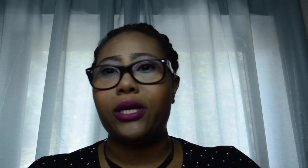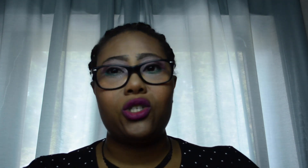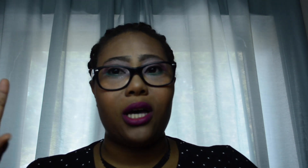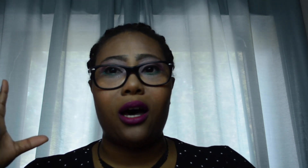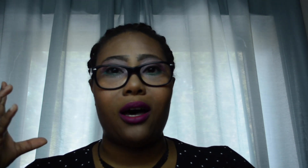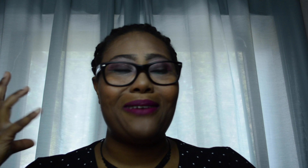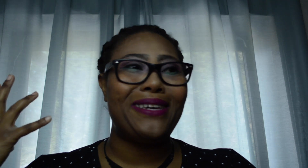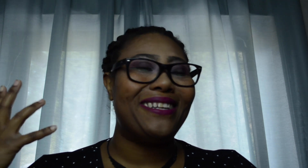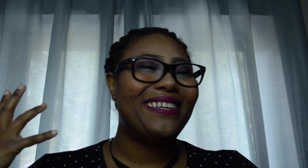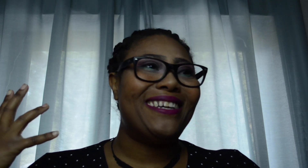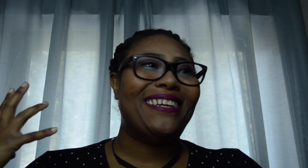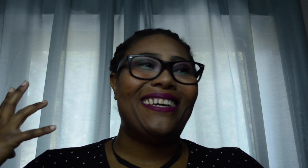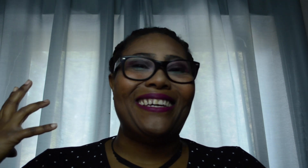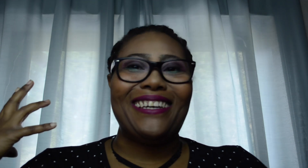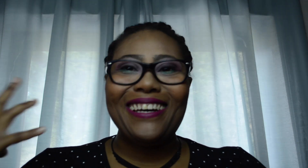person, which,